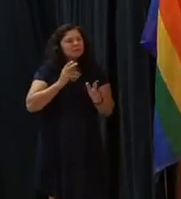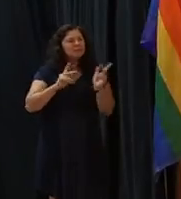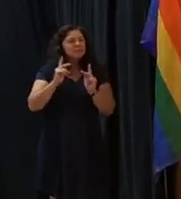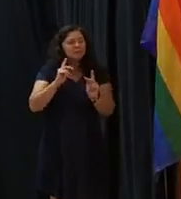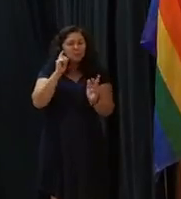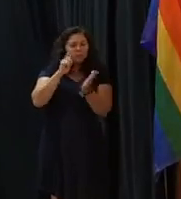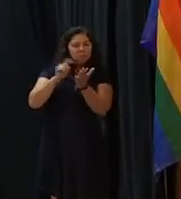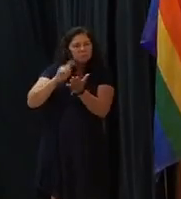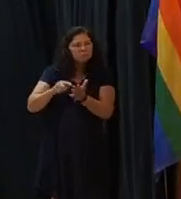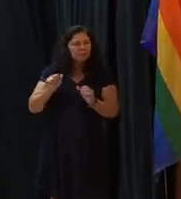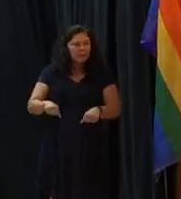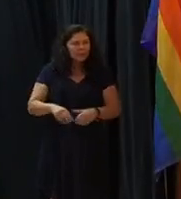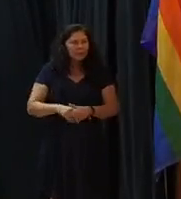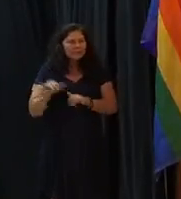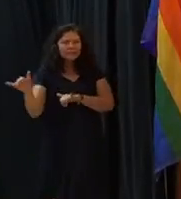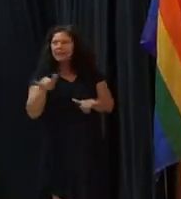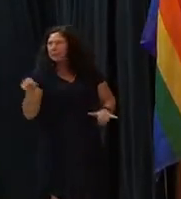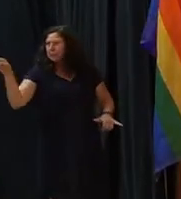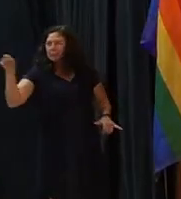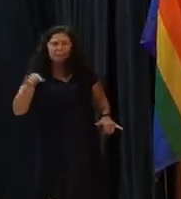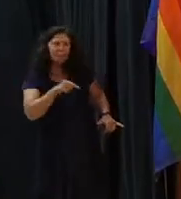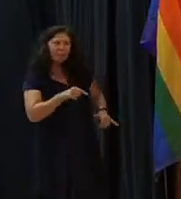like Stonewall.